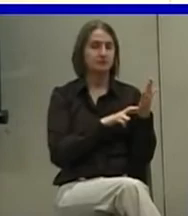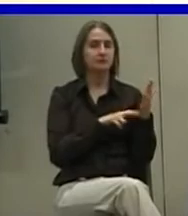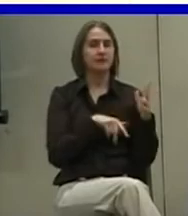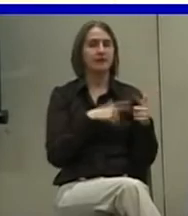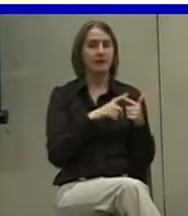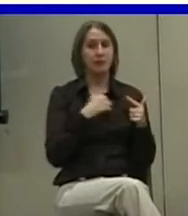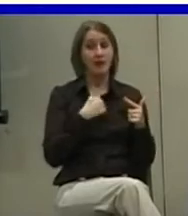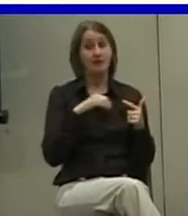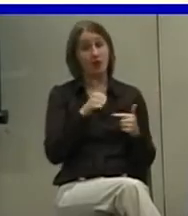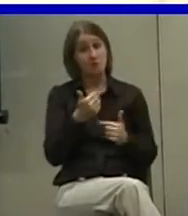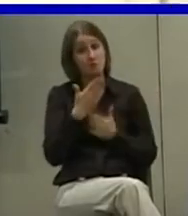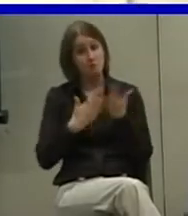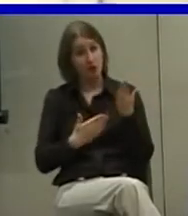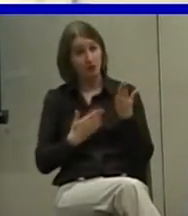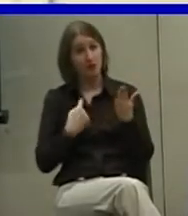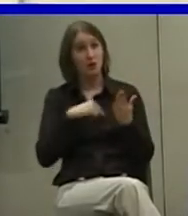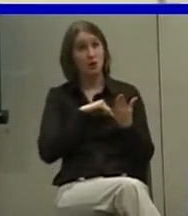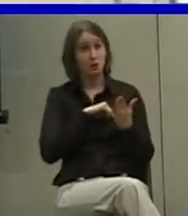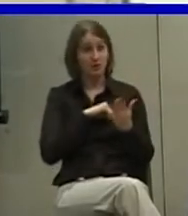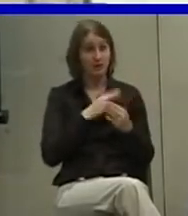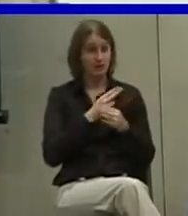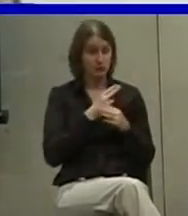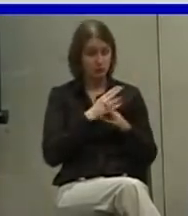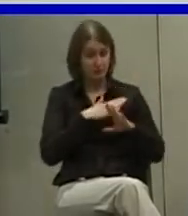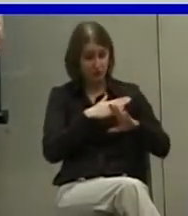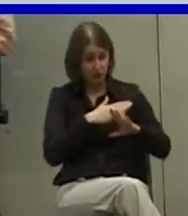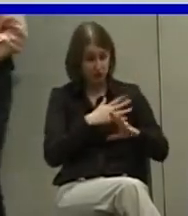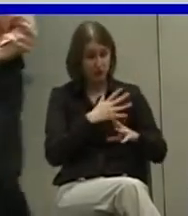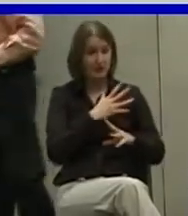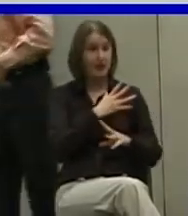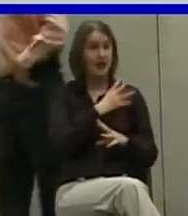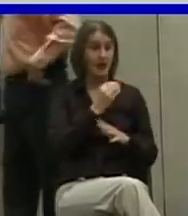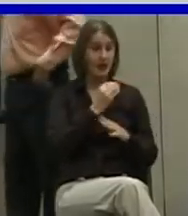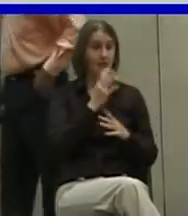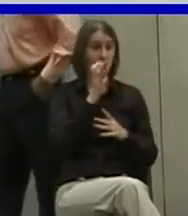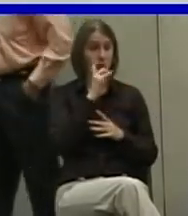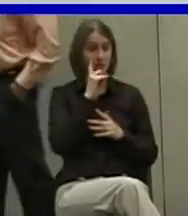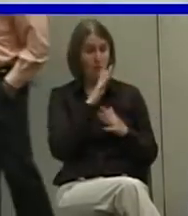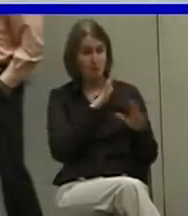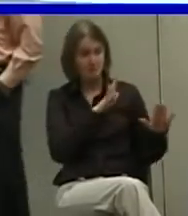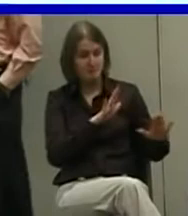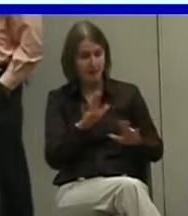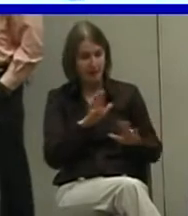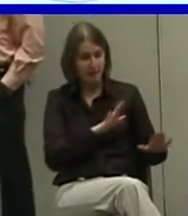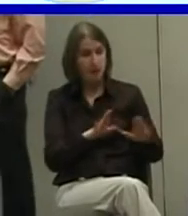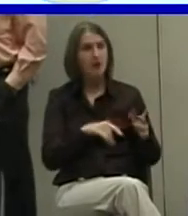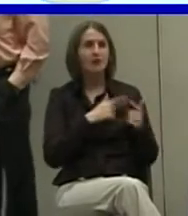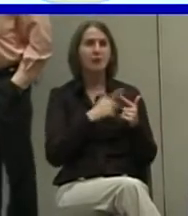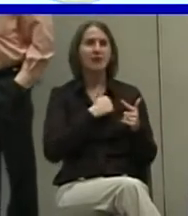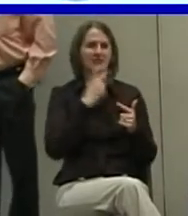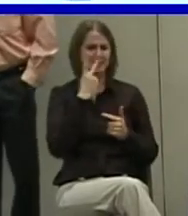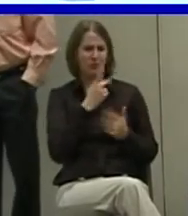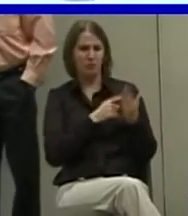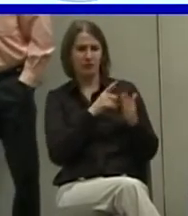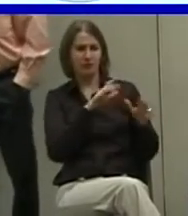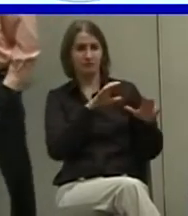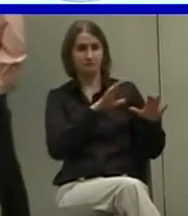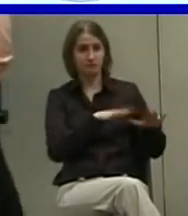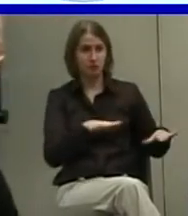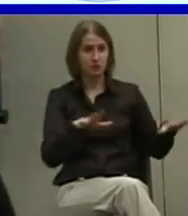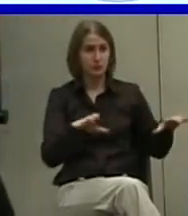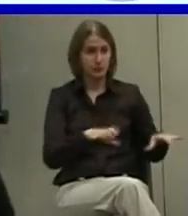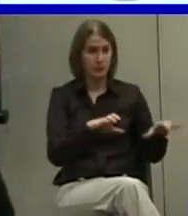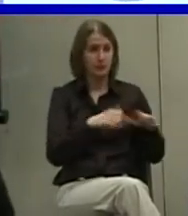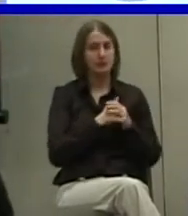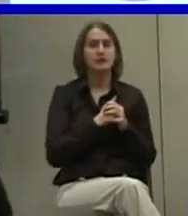side. After we've used prevention and we look for behavior, then we have to look at what kids do. And everything we